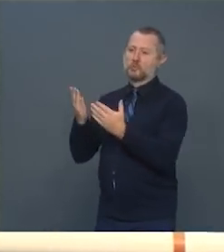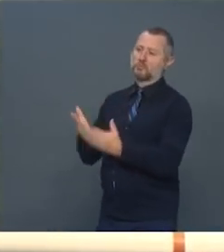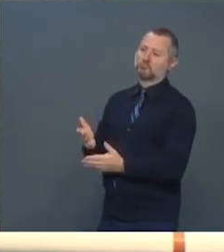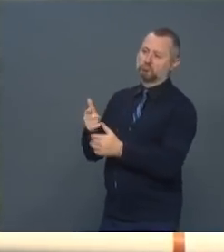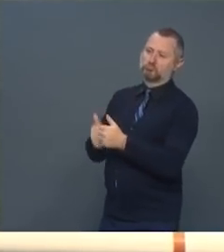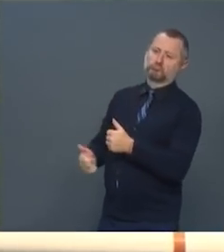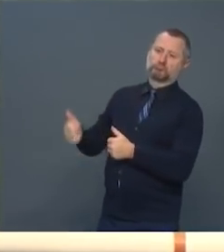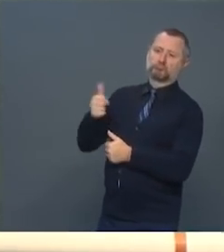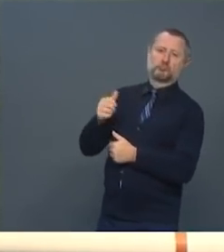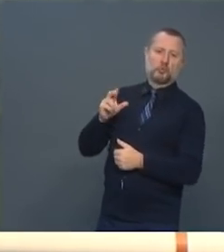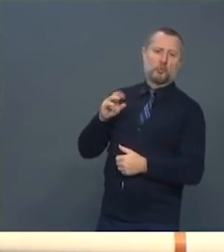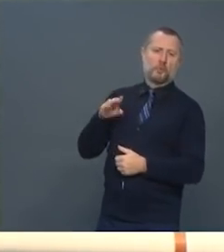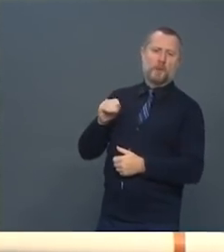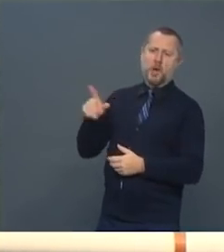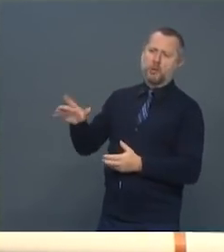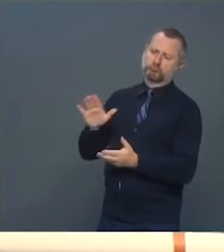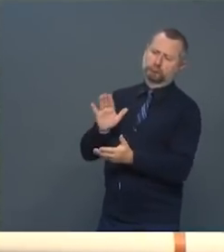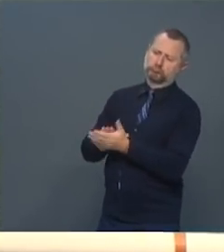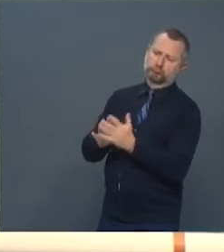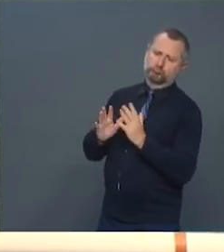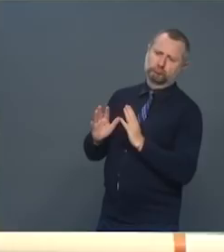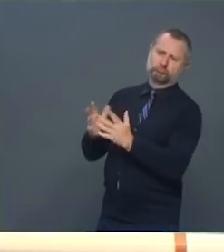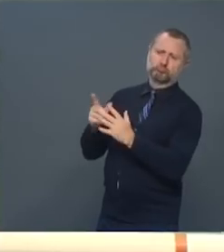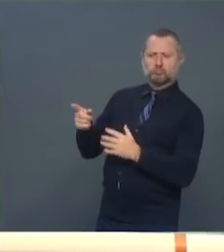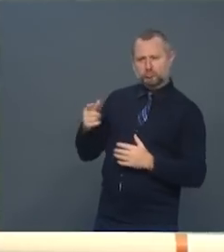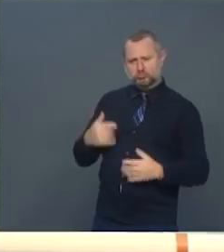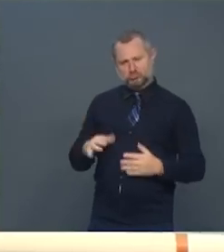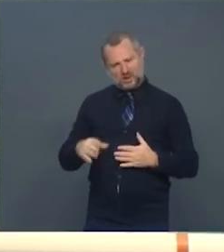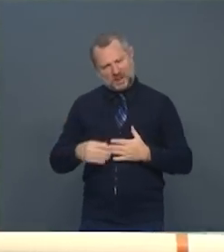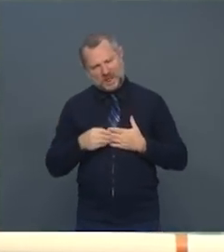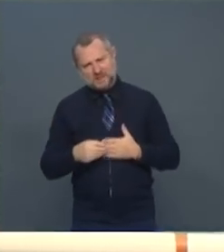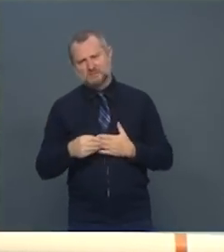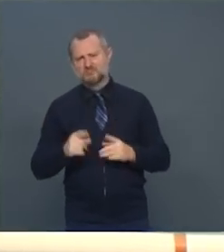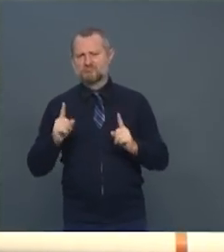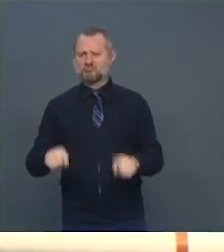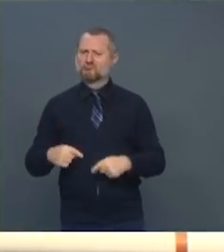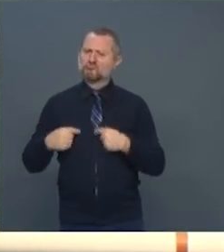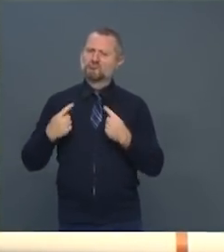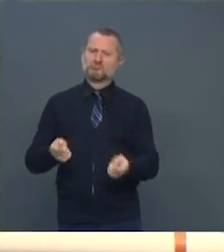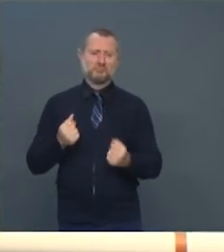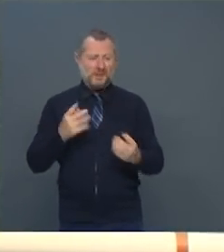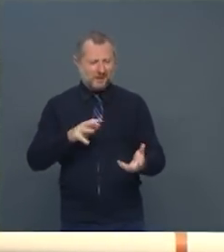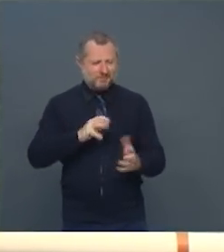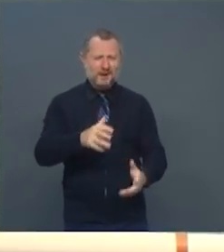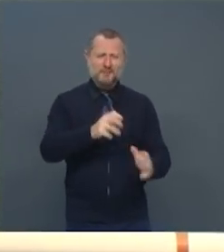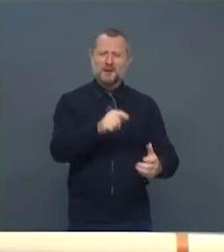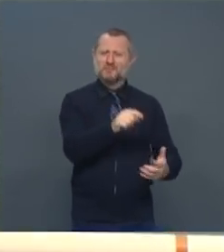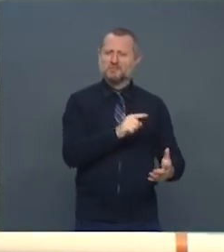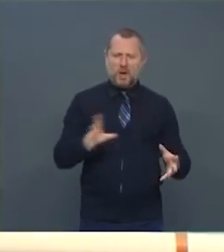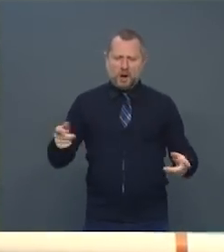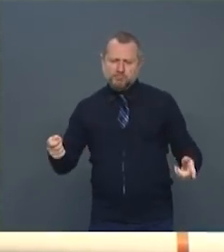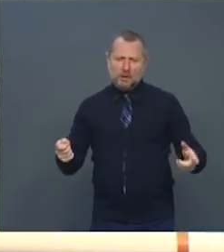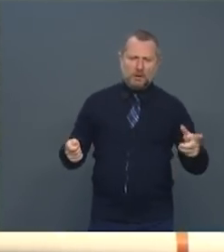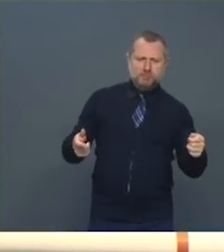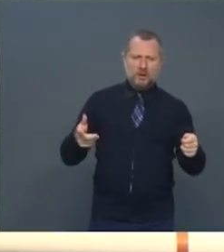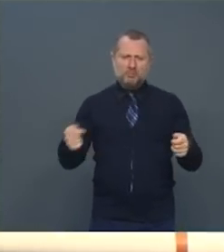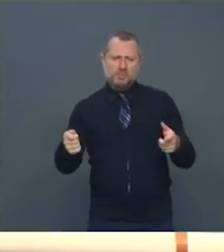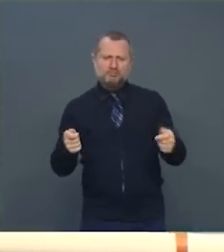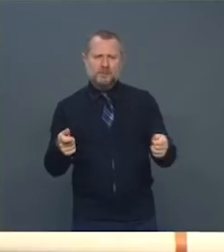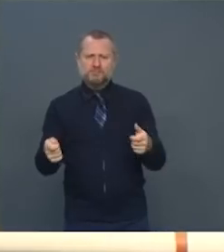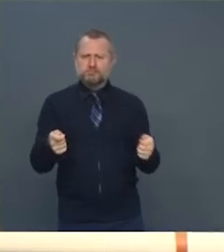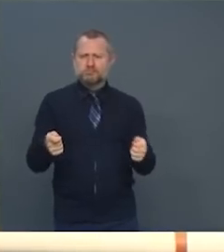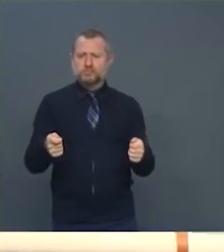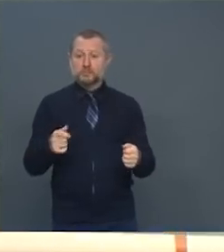Cuomo, who's been leading us through so many crises over the years, none more impactful